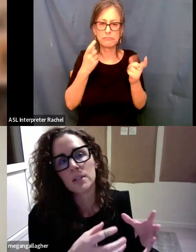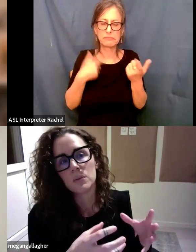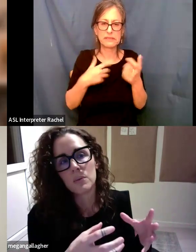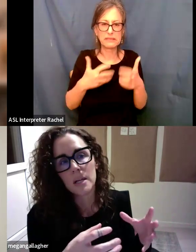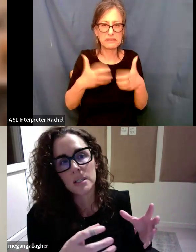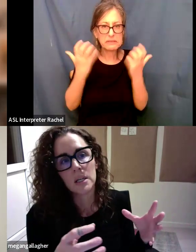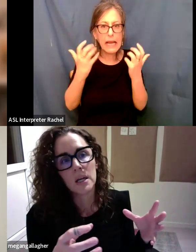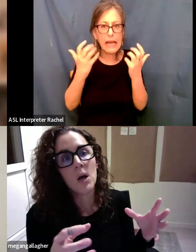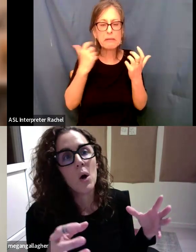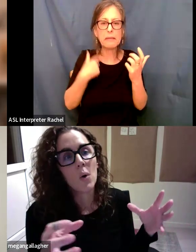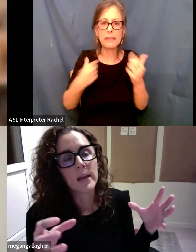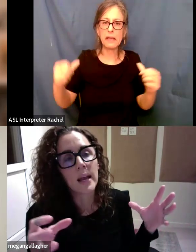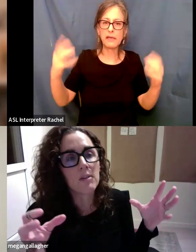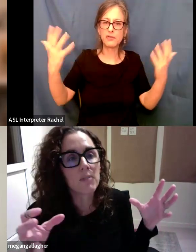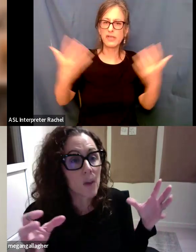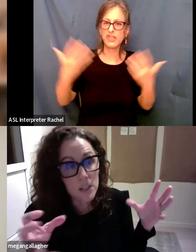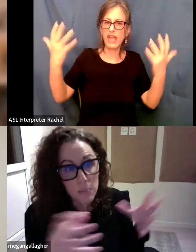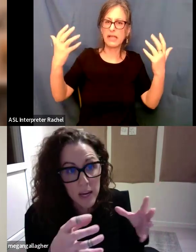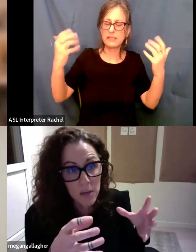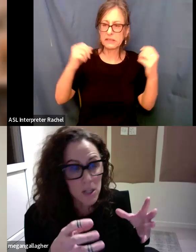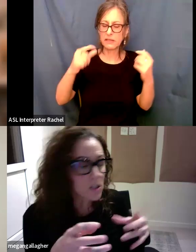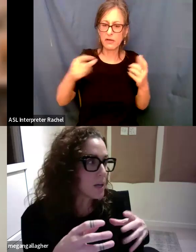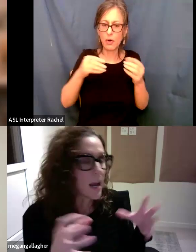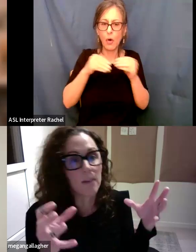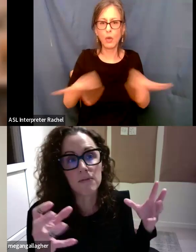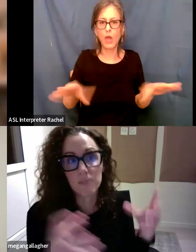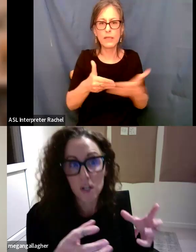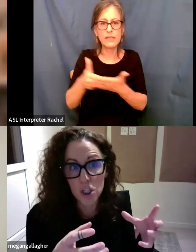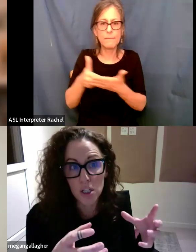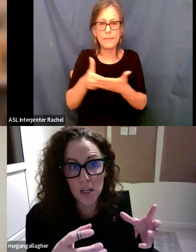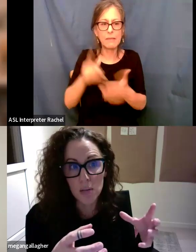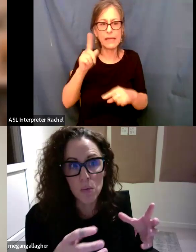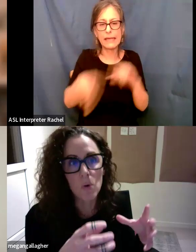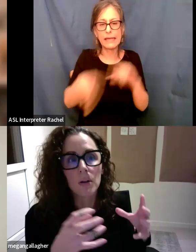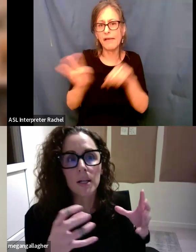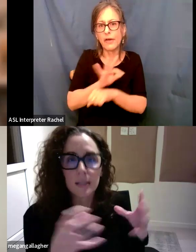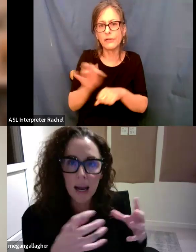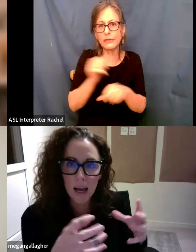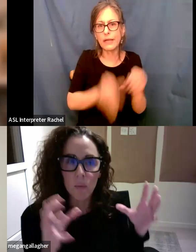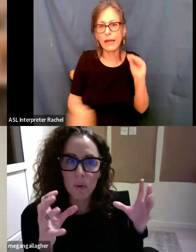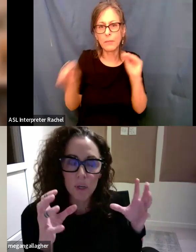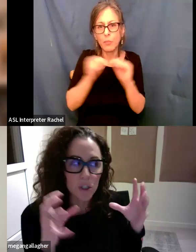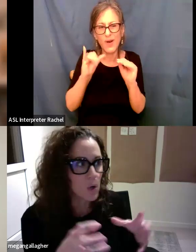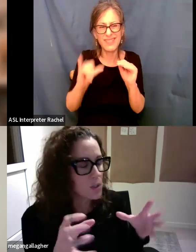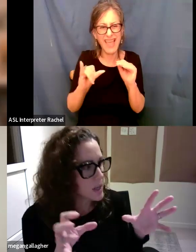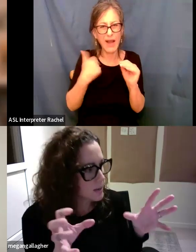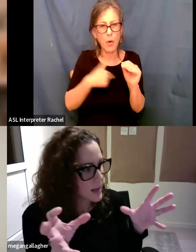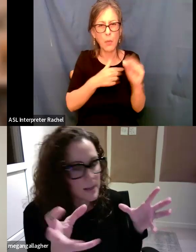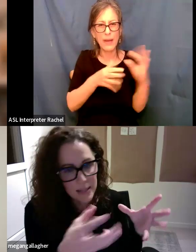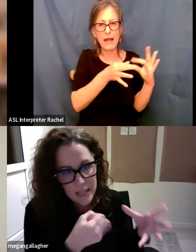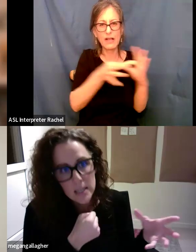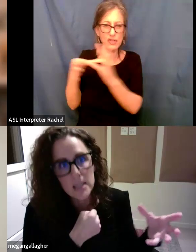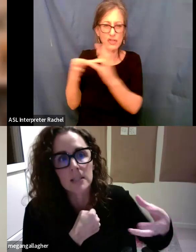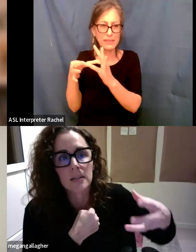were rejected romantically, or Hmm. they lost a baby, so they can't function anymore. Like that kind of we associate